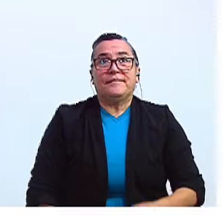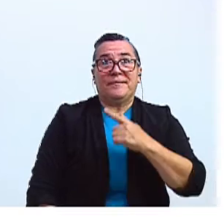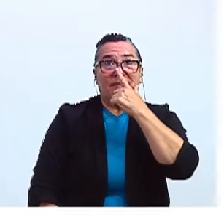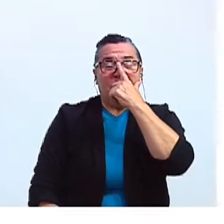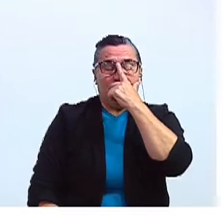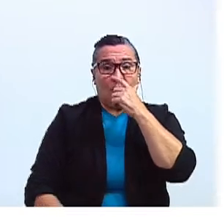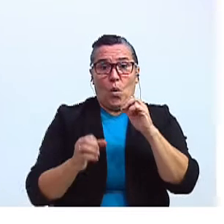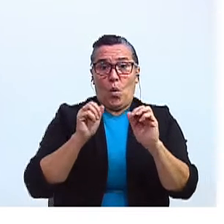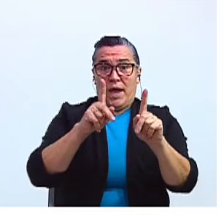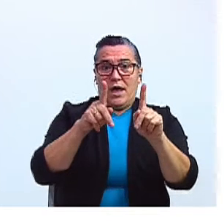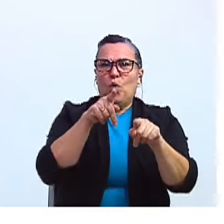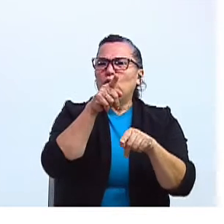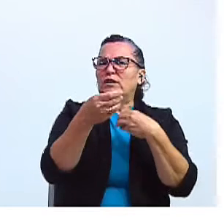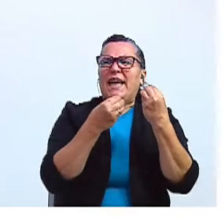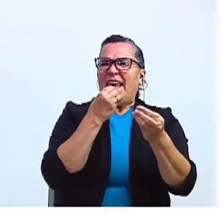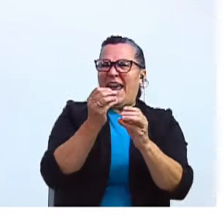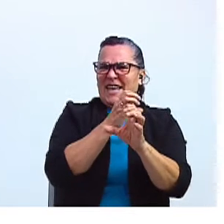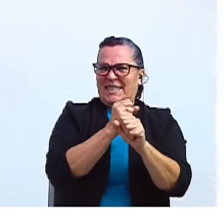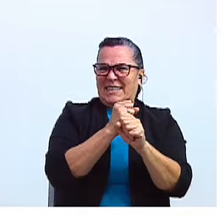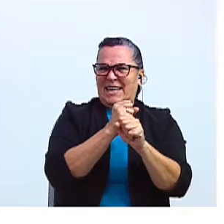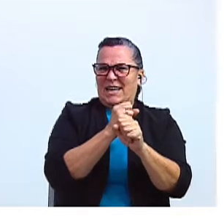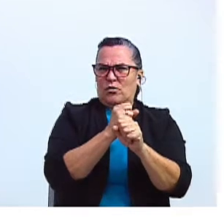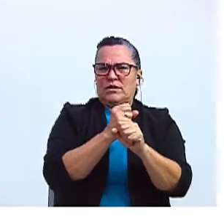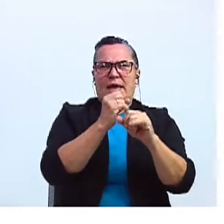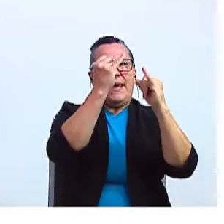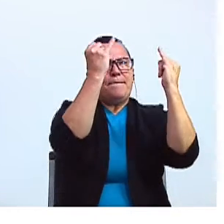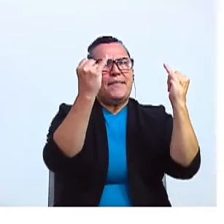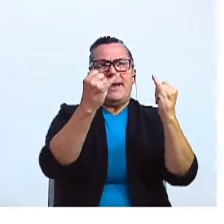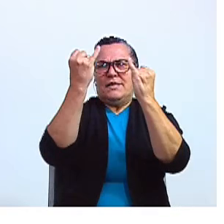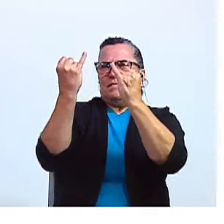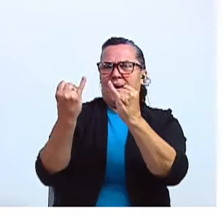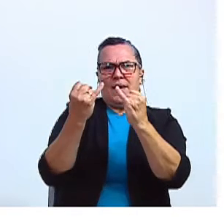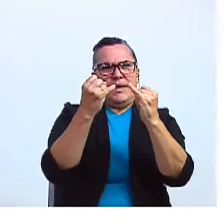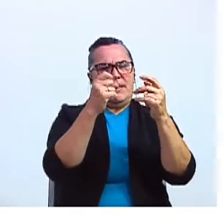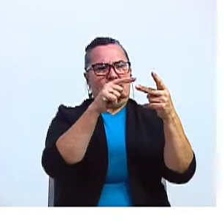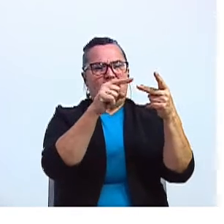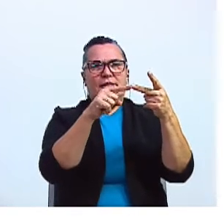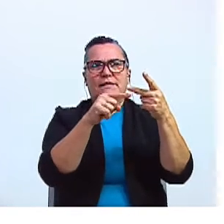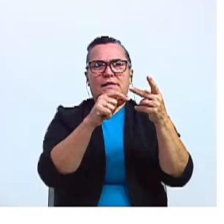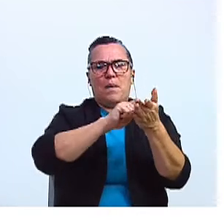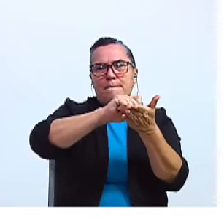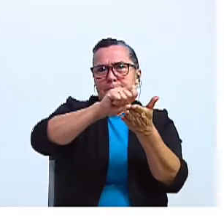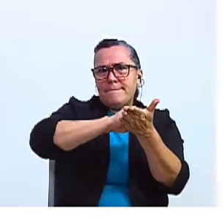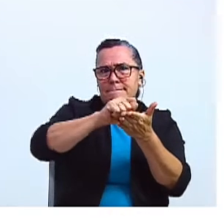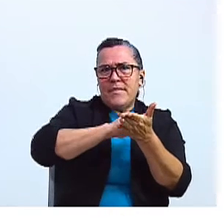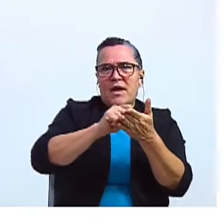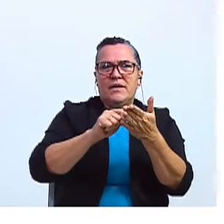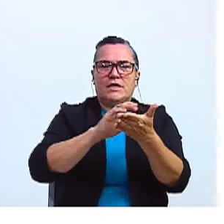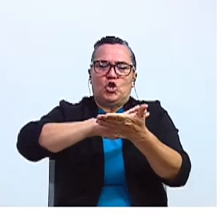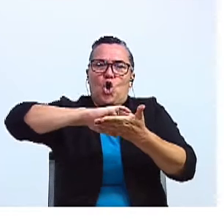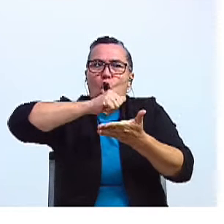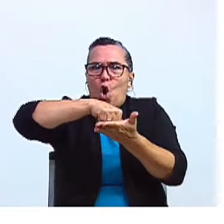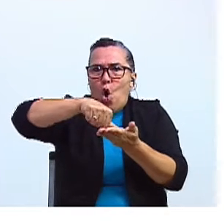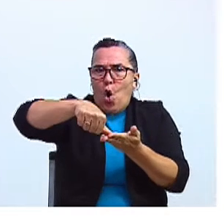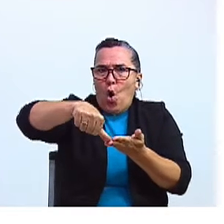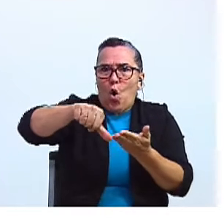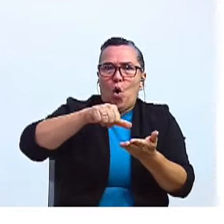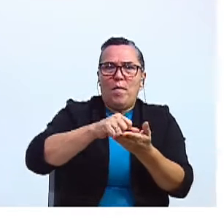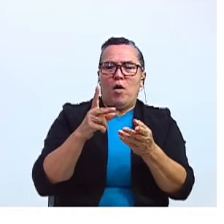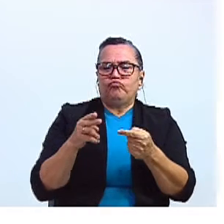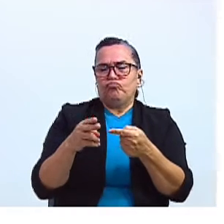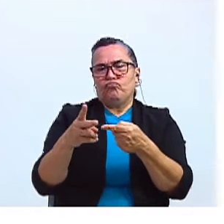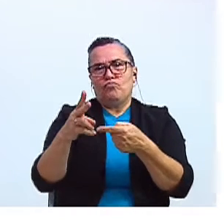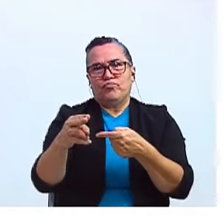Okay, you are going to look for images, markers, glue, scissors, color